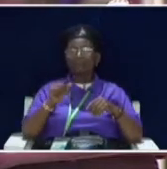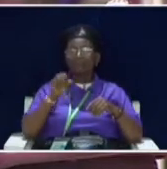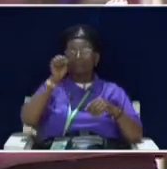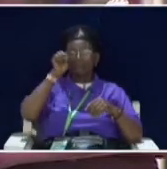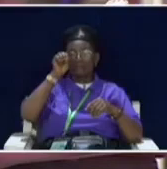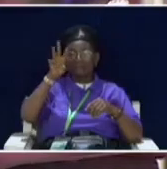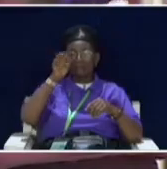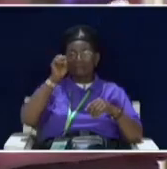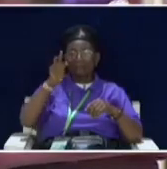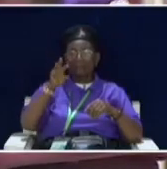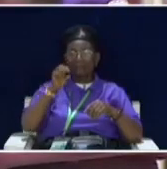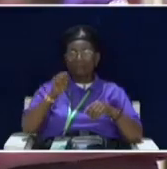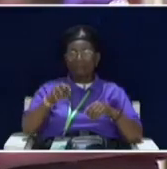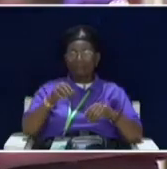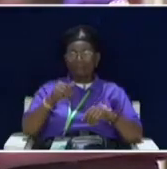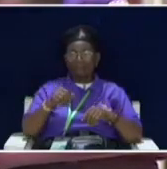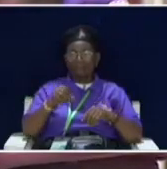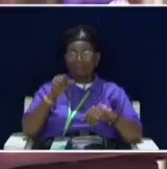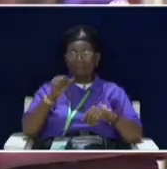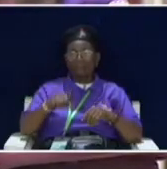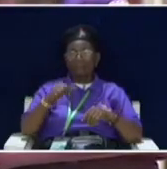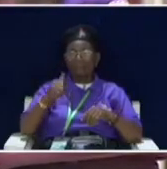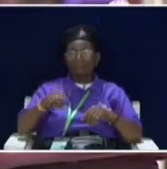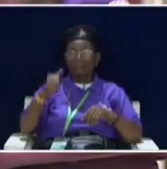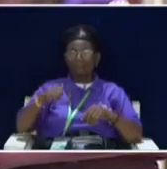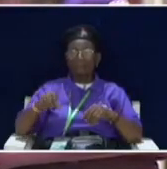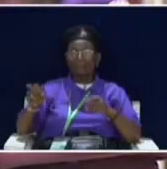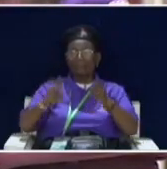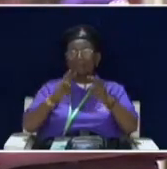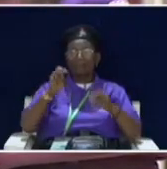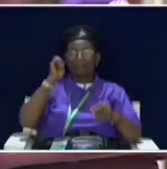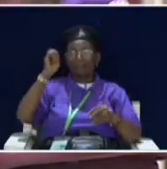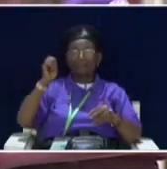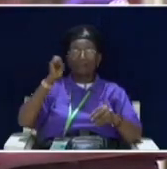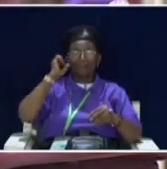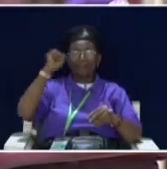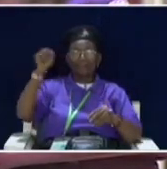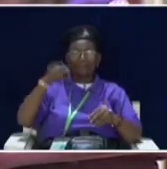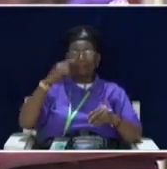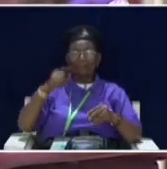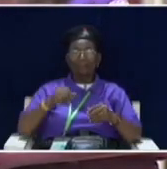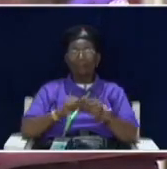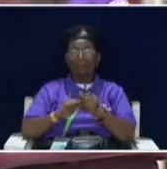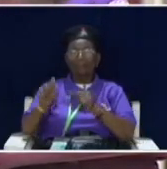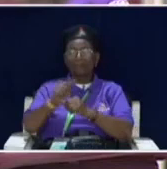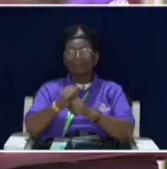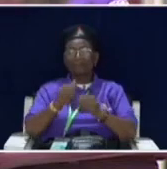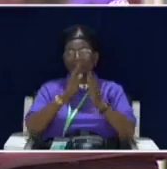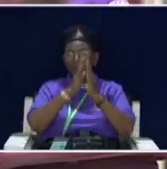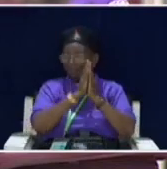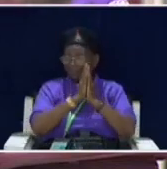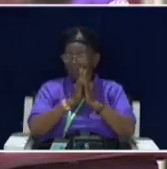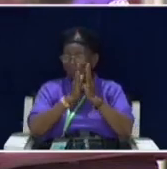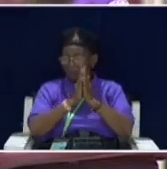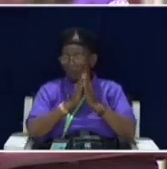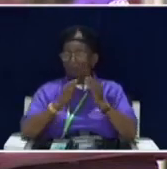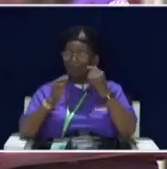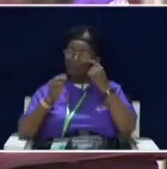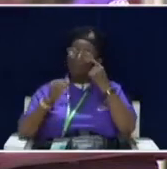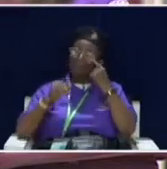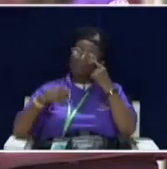said, yeah, go ahead, pray.